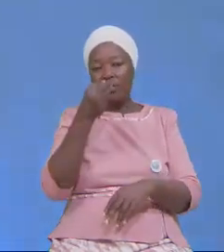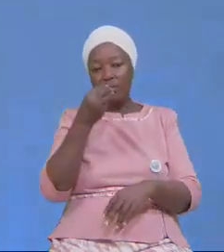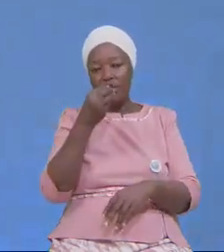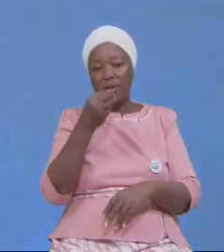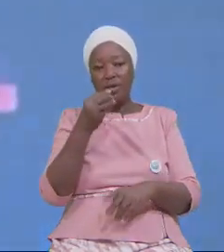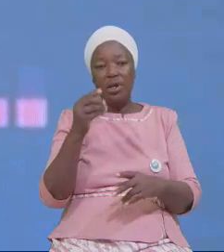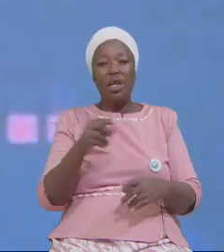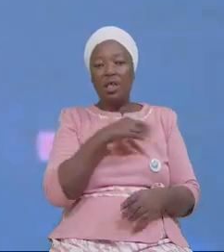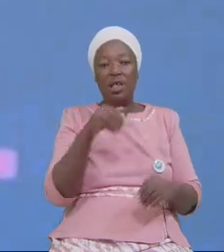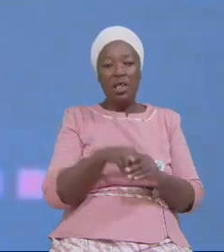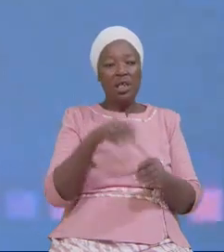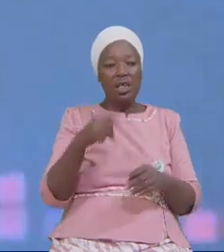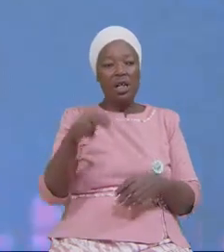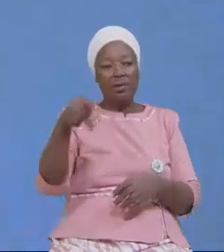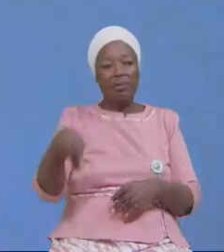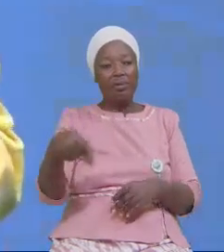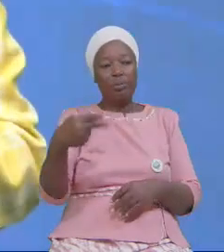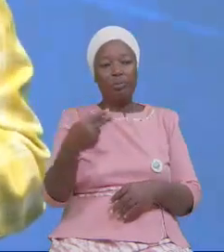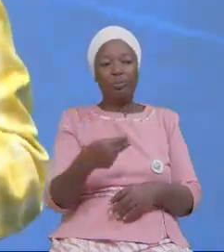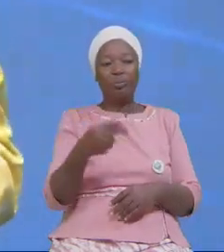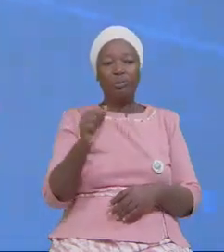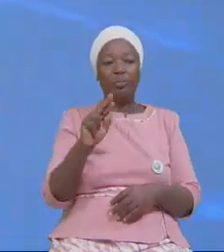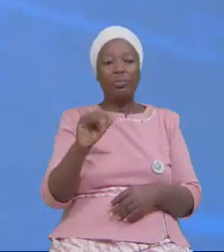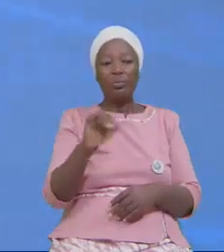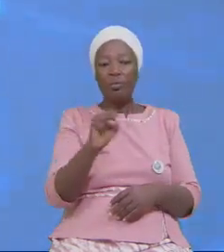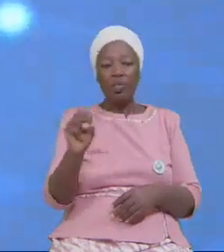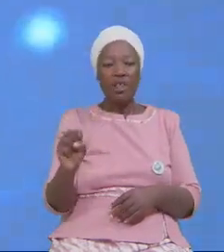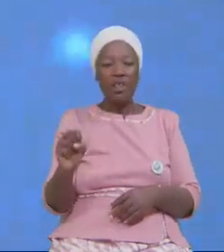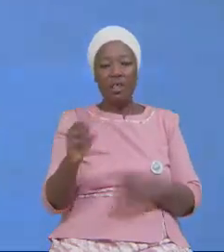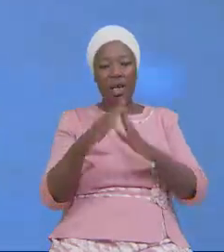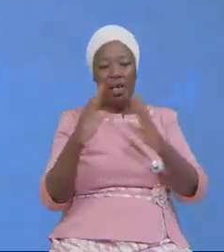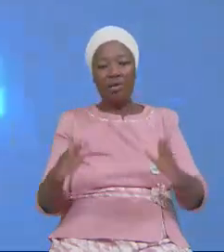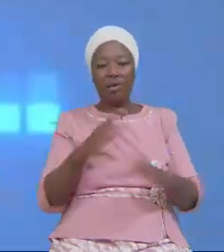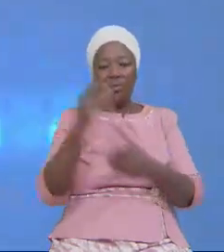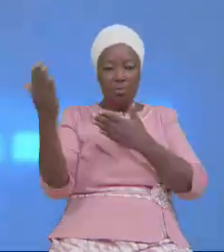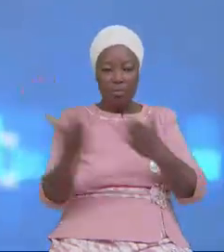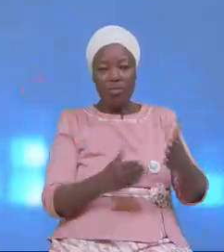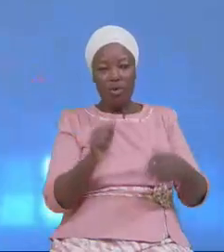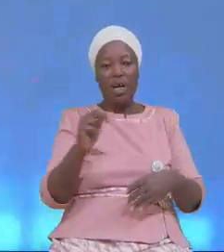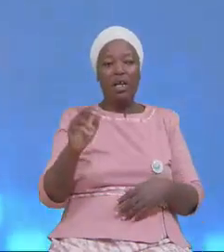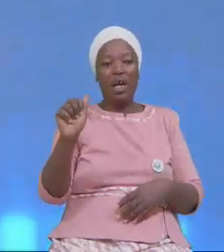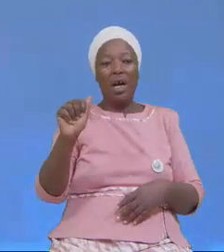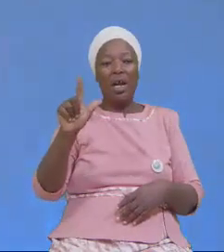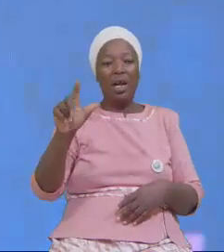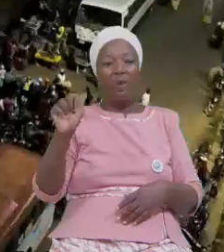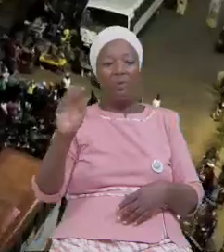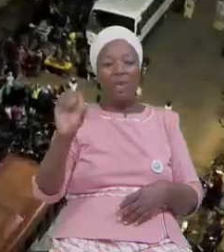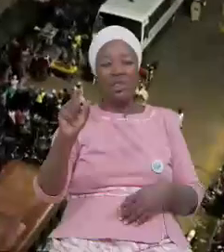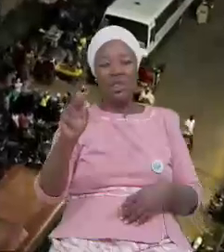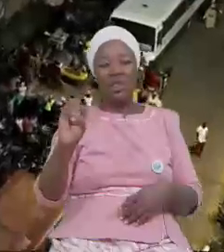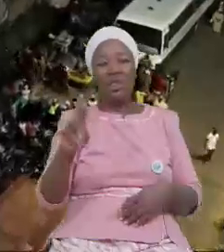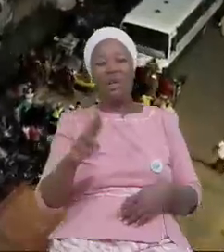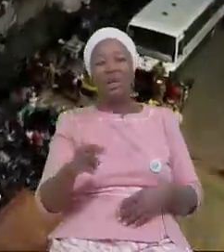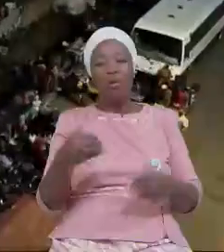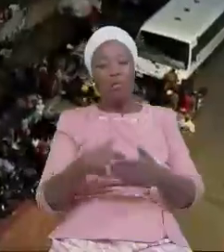the Pharisee's house, he brought an alabaster box of ointment in verse 38,